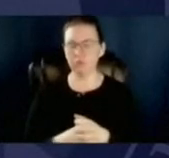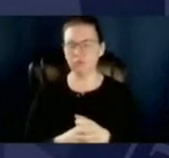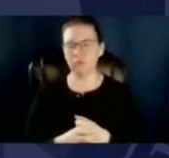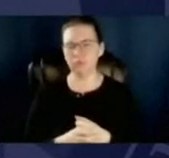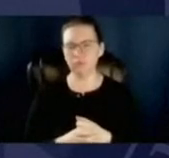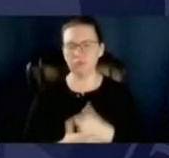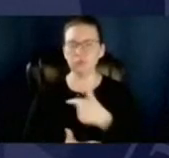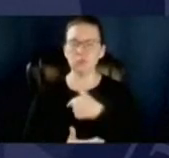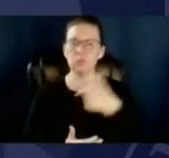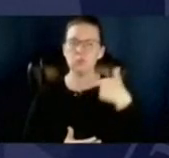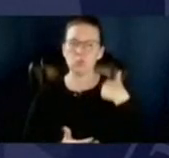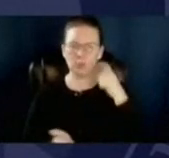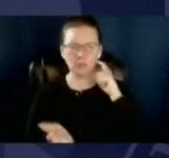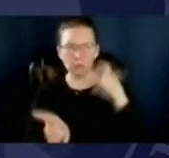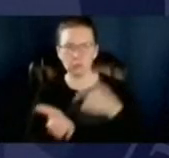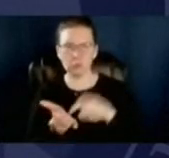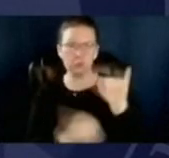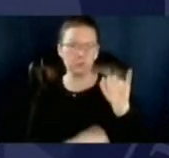diminished inflationary